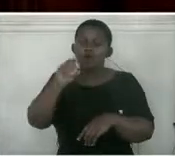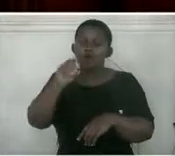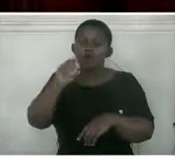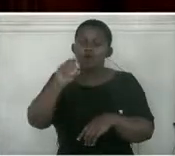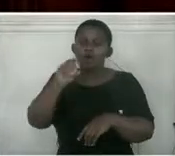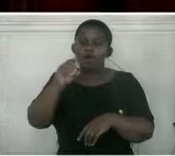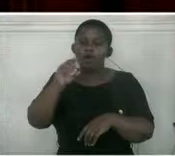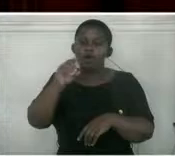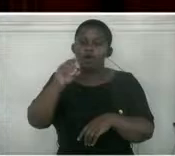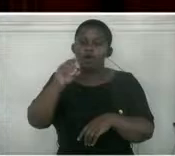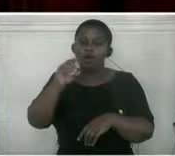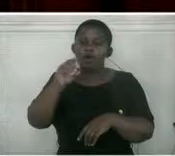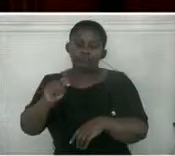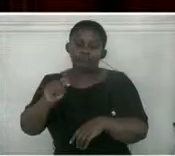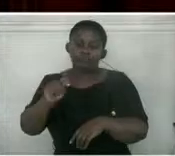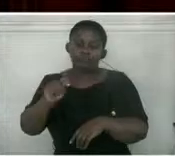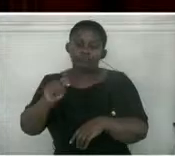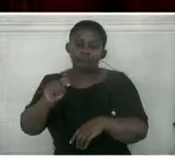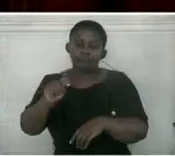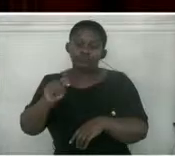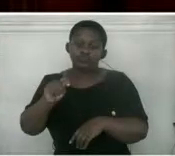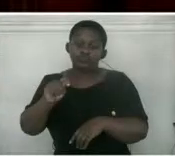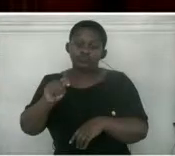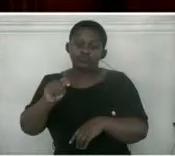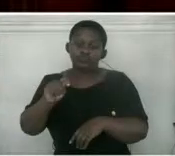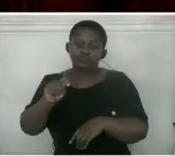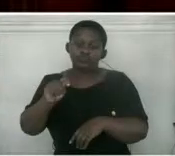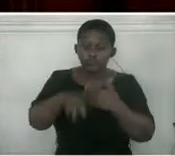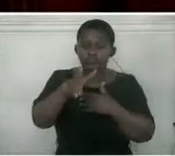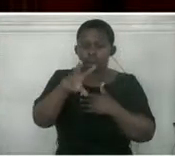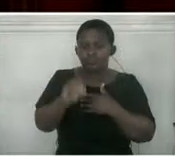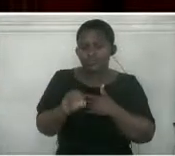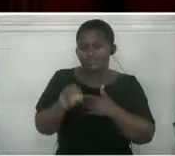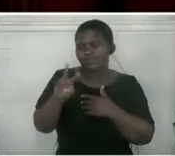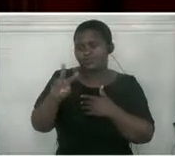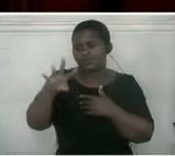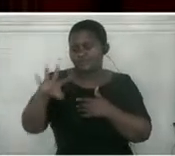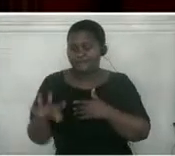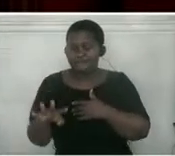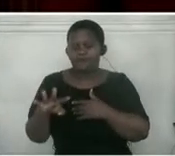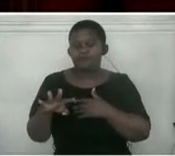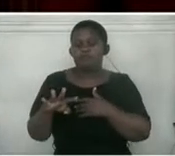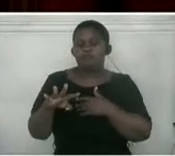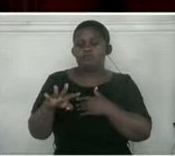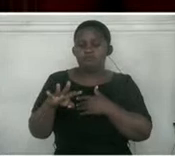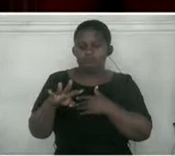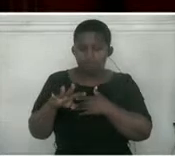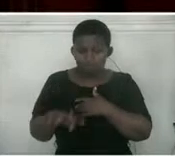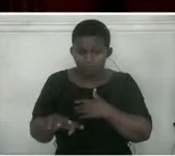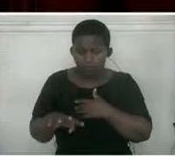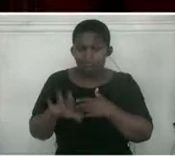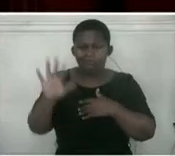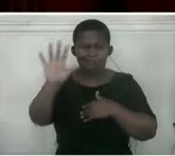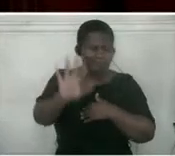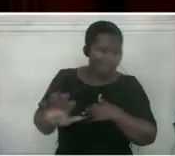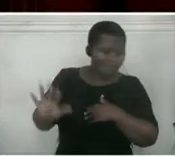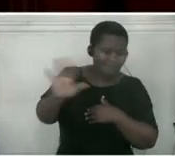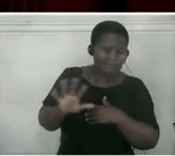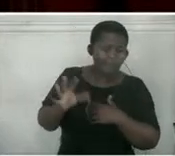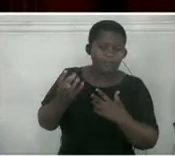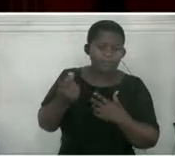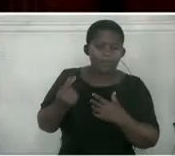in phases and will be completed by 2024, resulting in an estimated